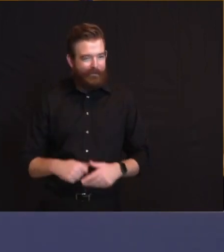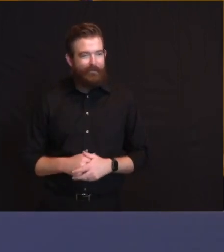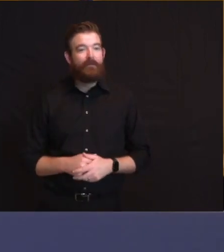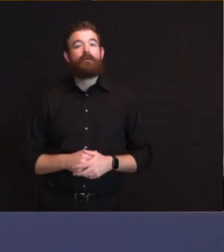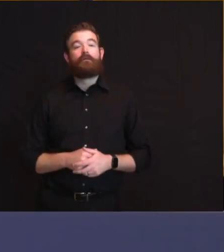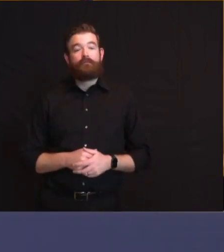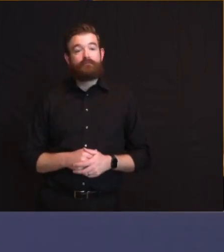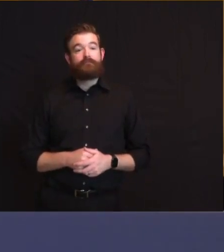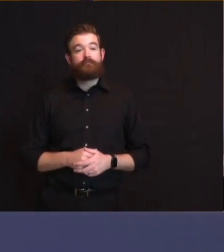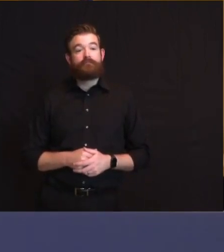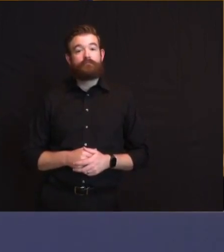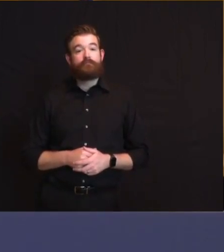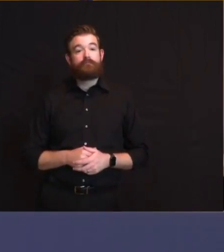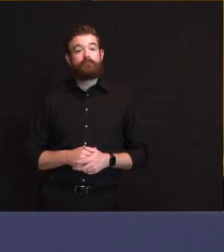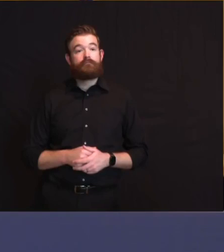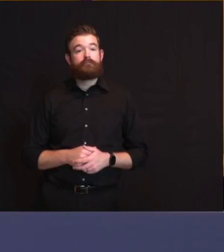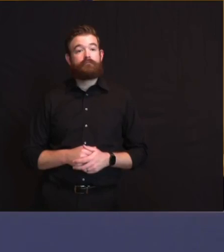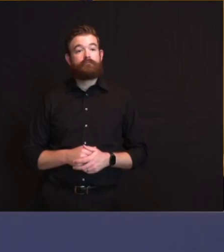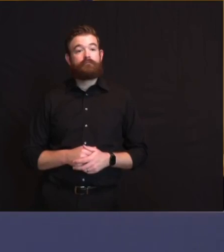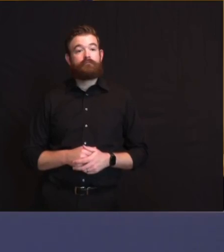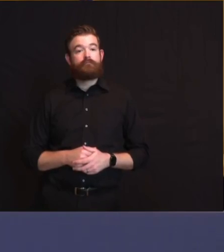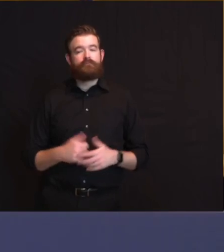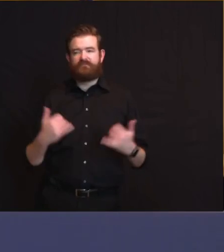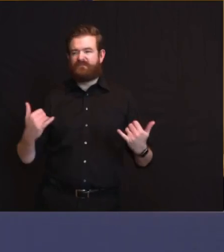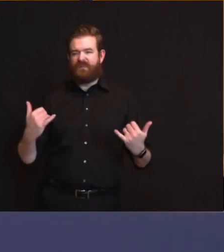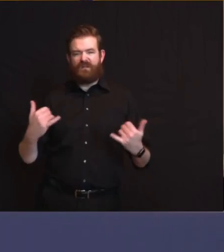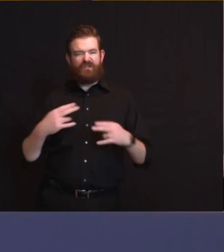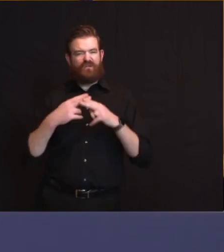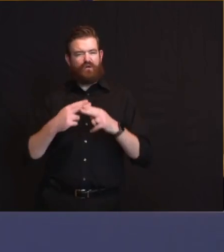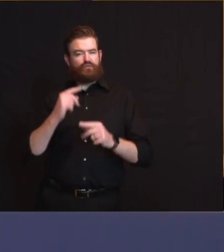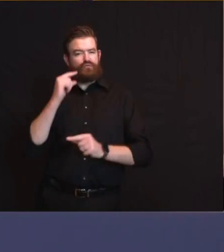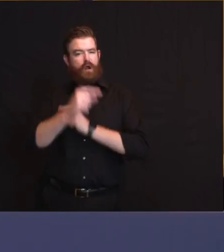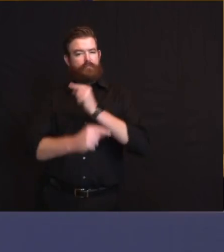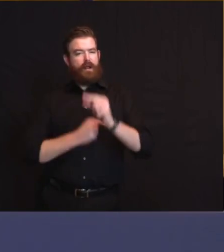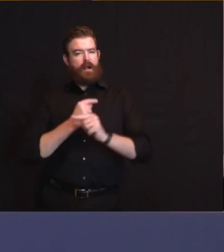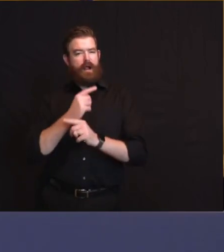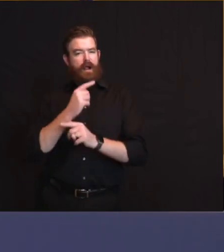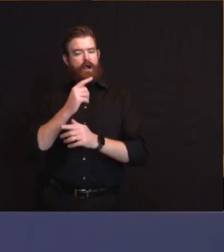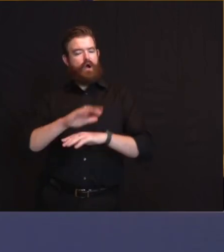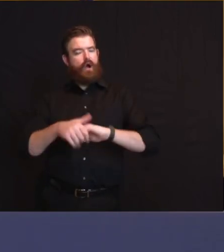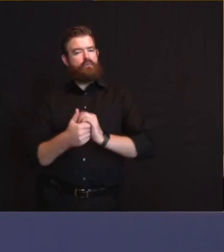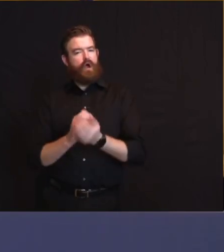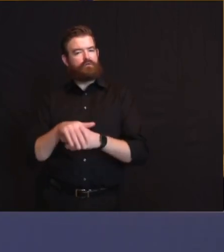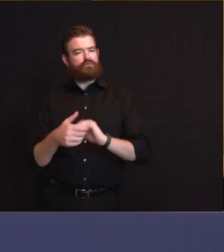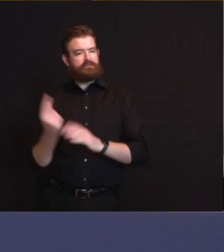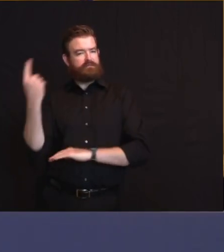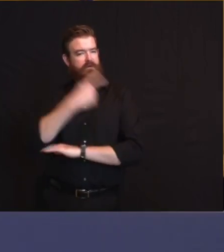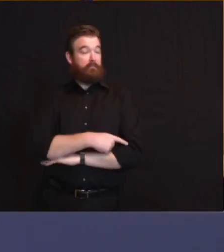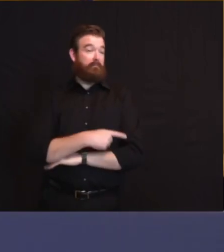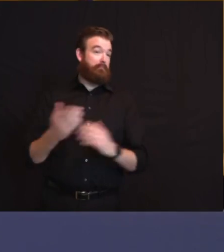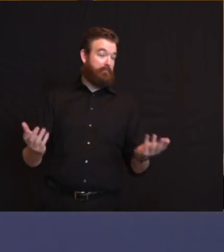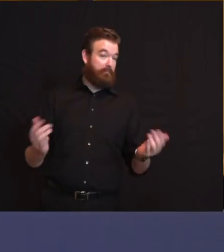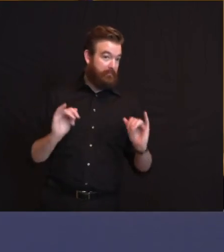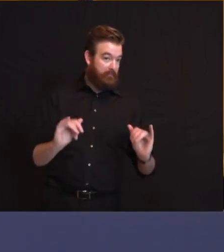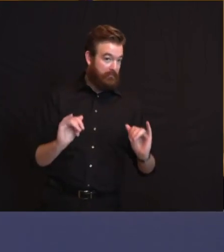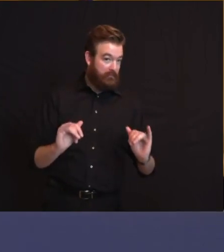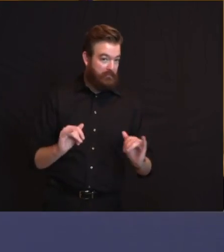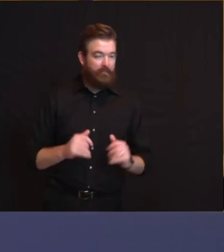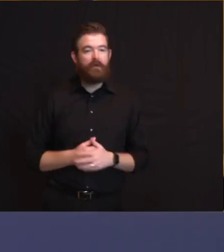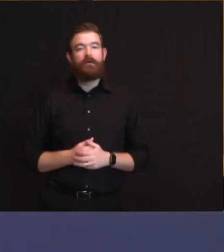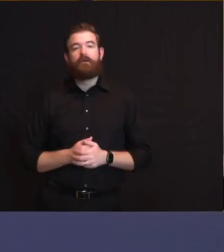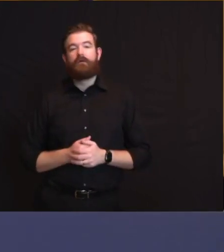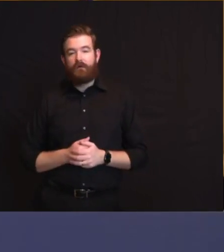Judy and Tina. I am joined, as I regularly am, by the woman to my right who needs no introduction, the Commissioner